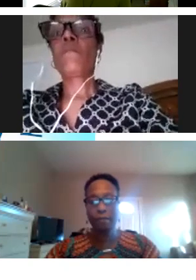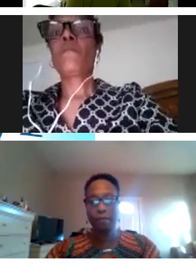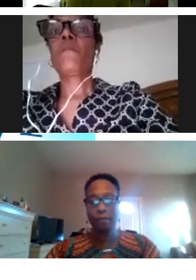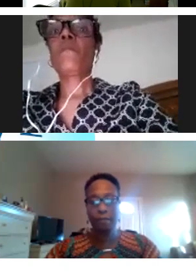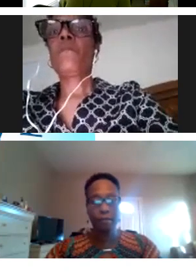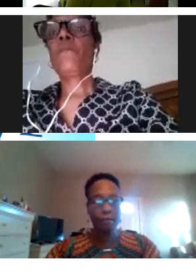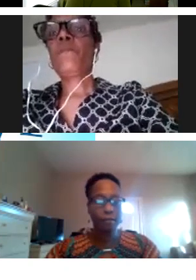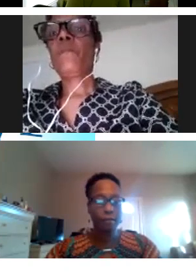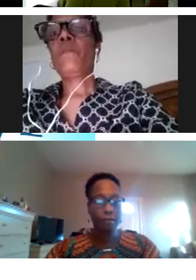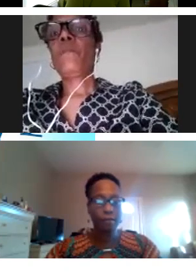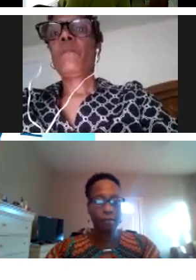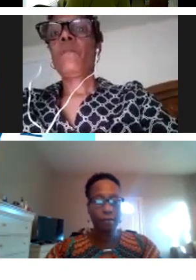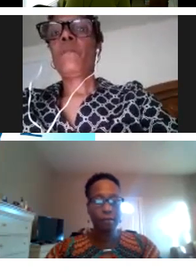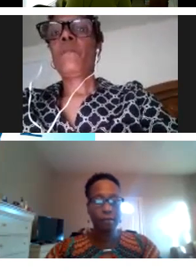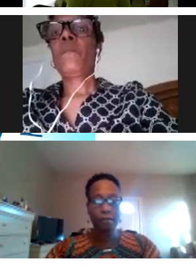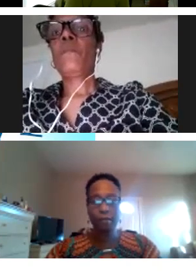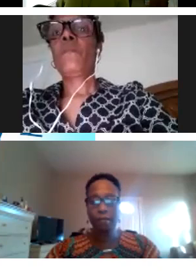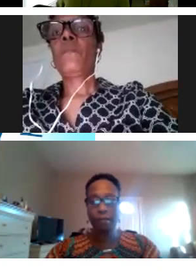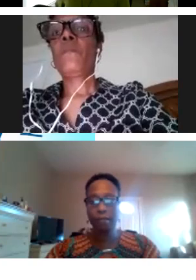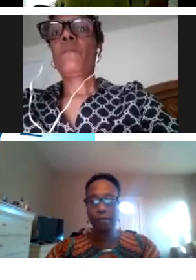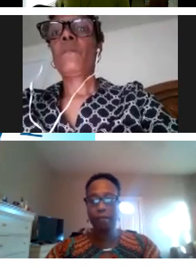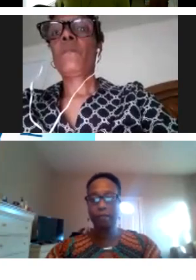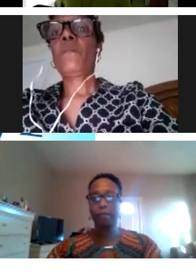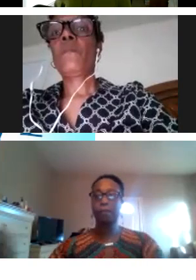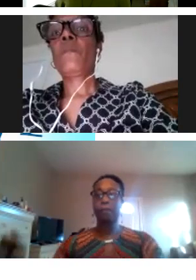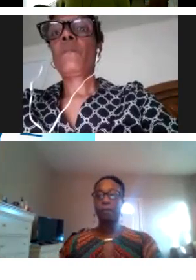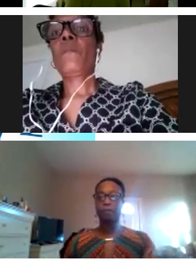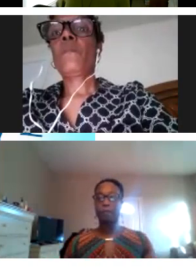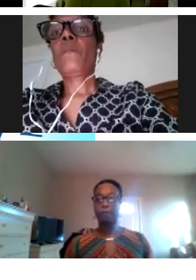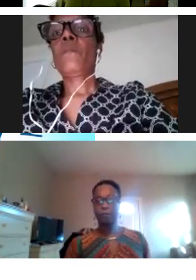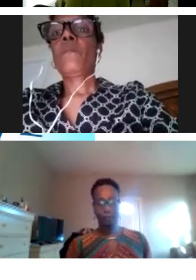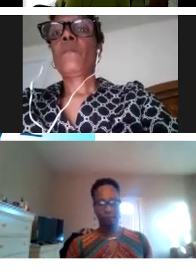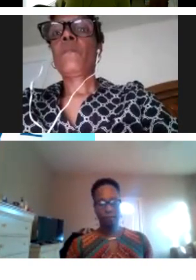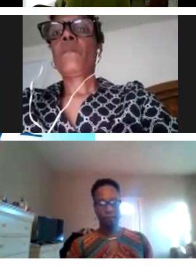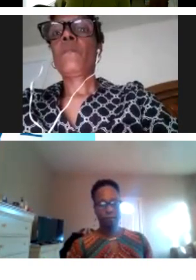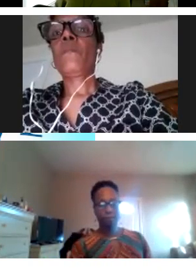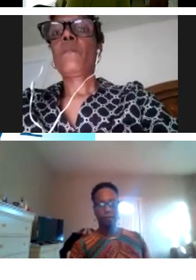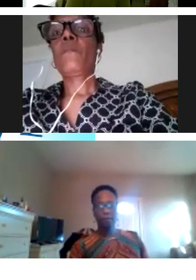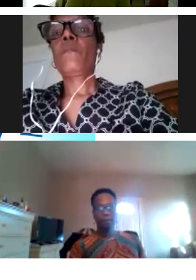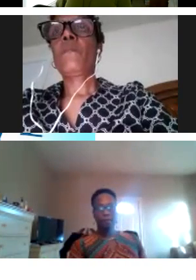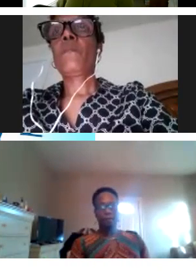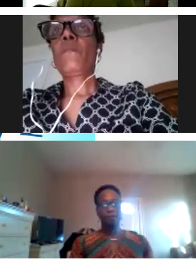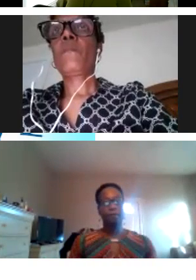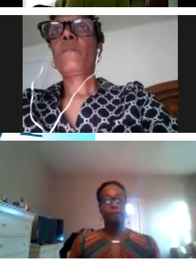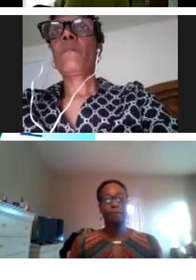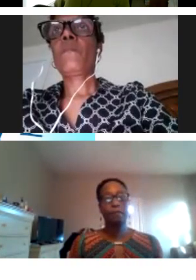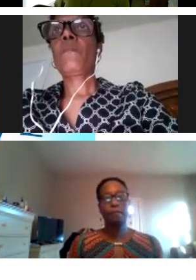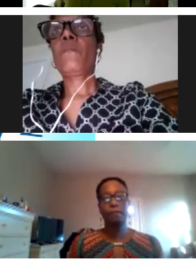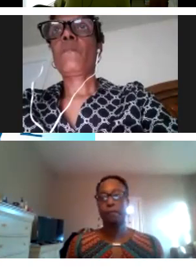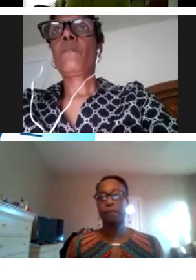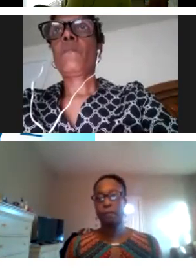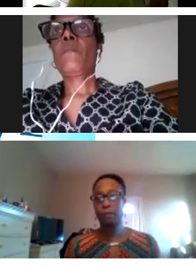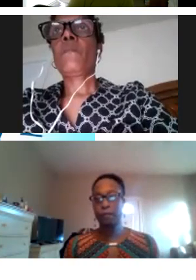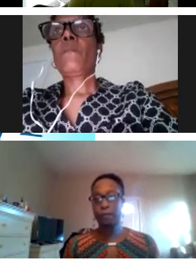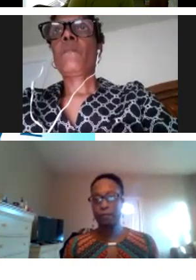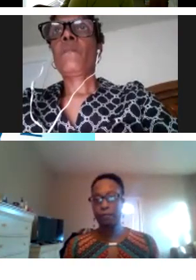about HIV, talk about healthcare, and talk about the importance, especially for us as a community as